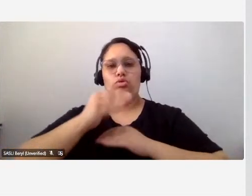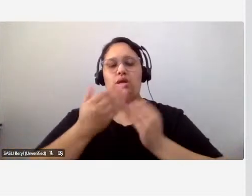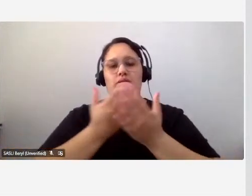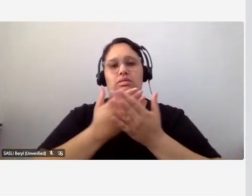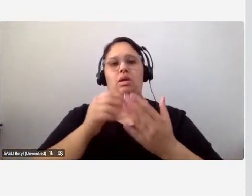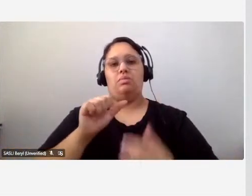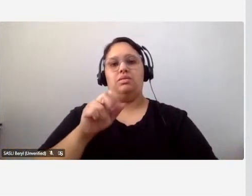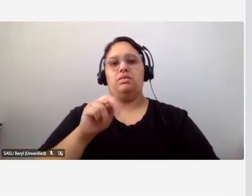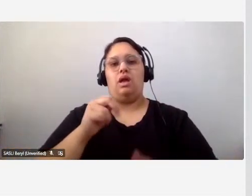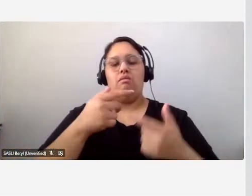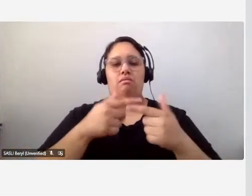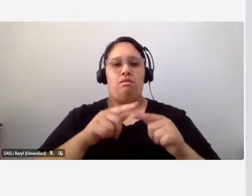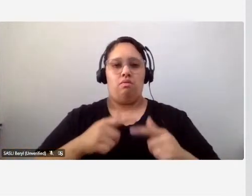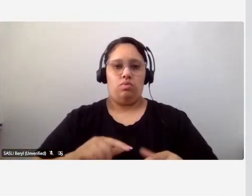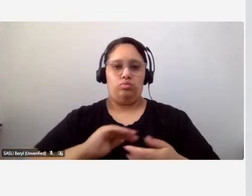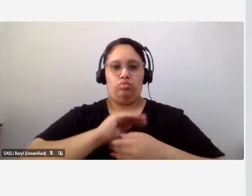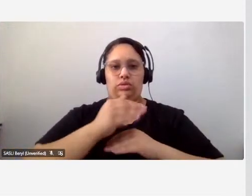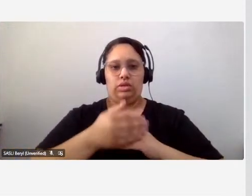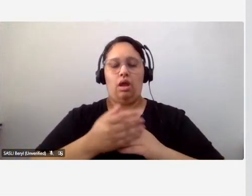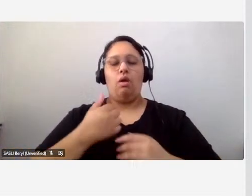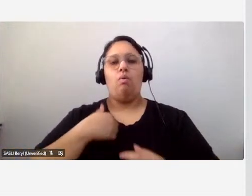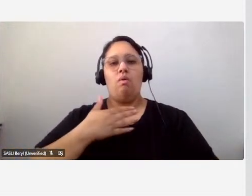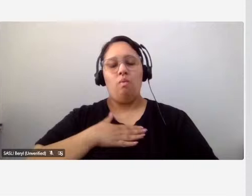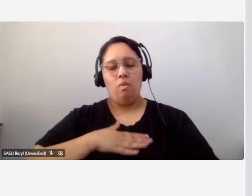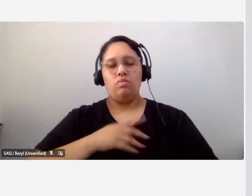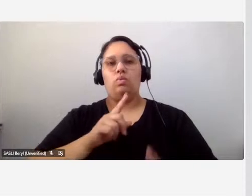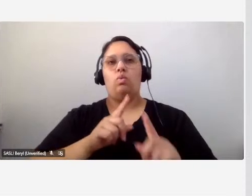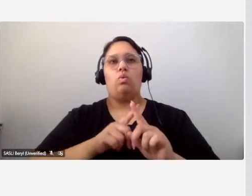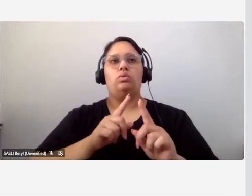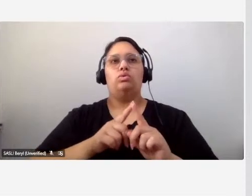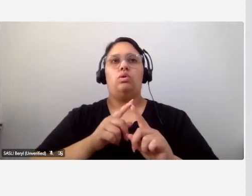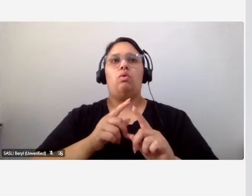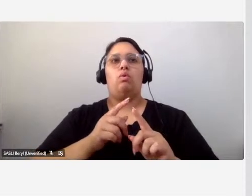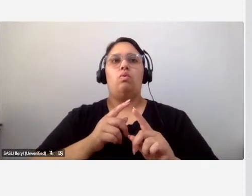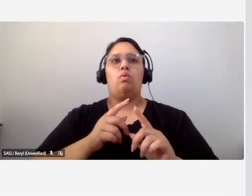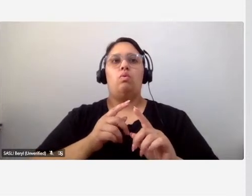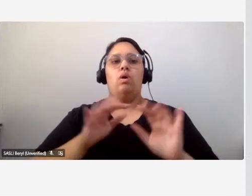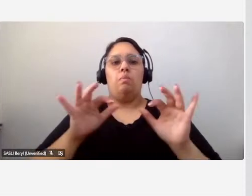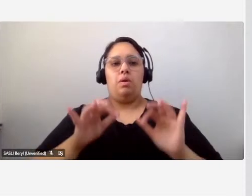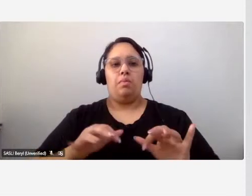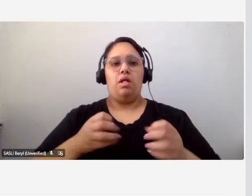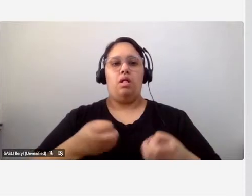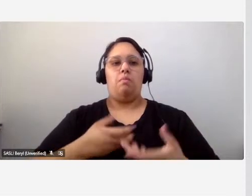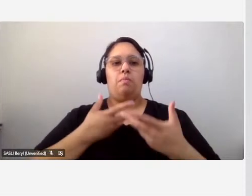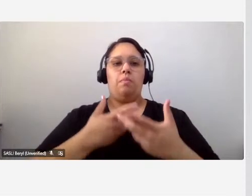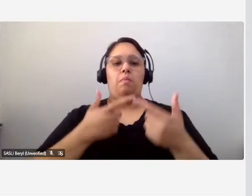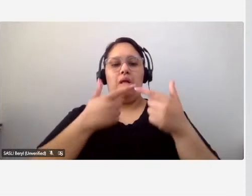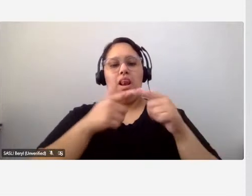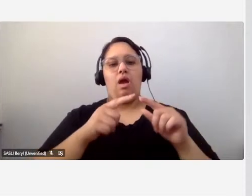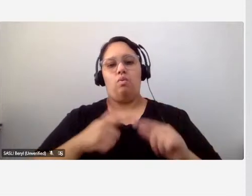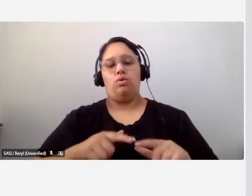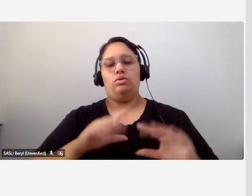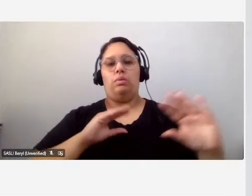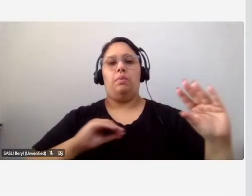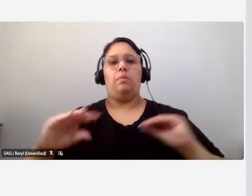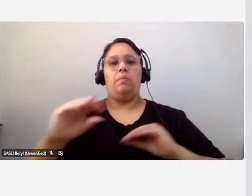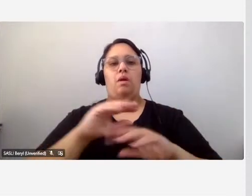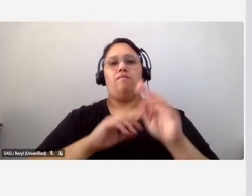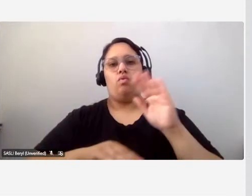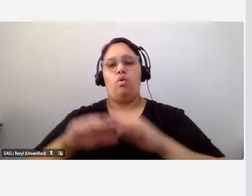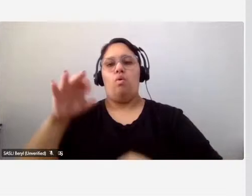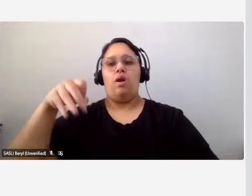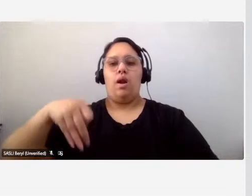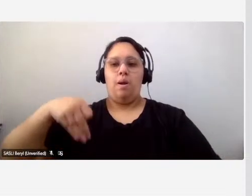languages. We want to try and get to a stage where people are speaking these languages more frequently. I mean, if you go to